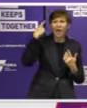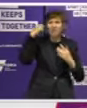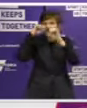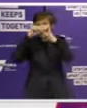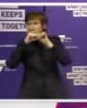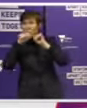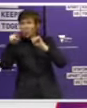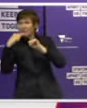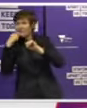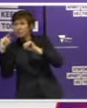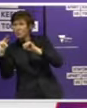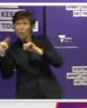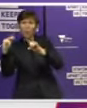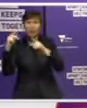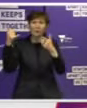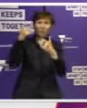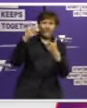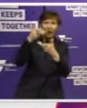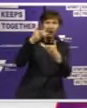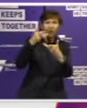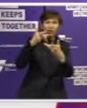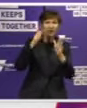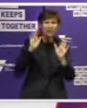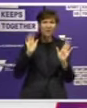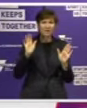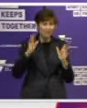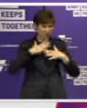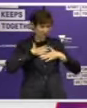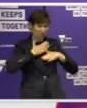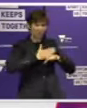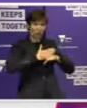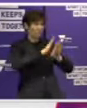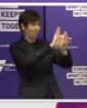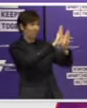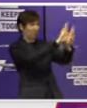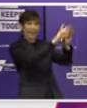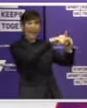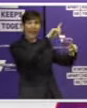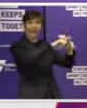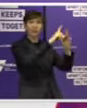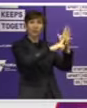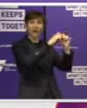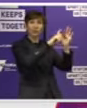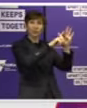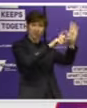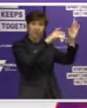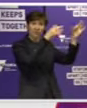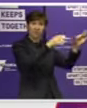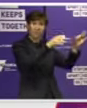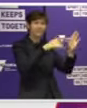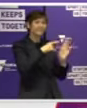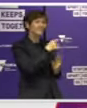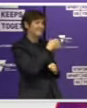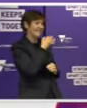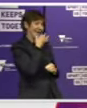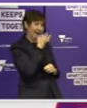set up to make exactly those judgments. And many others. What instructions did you give Mr. Eccles before he left the room? Because